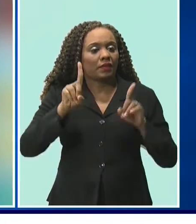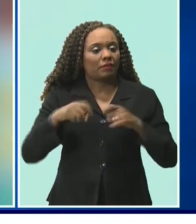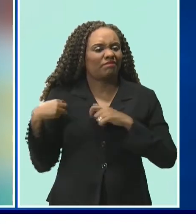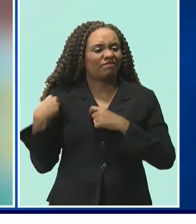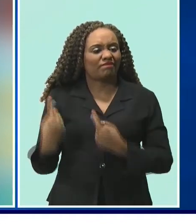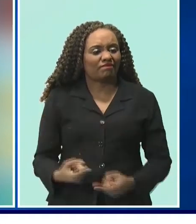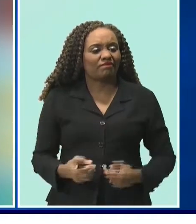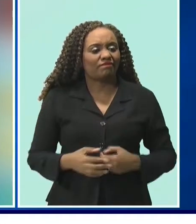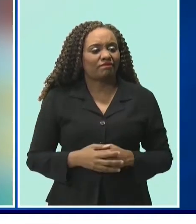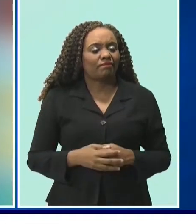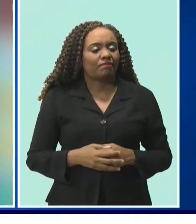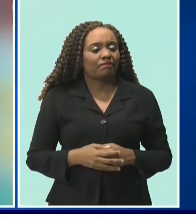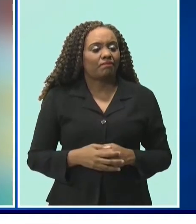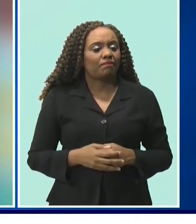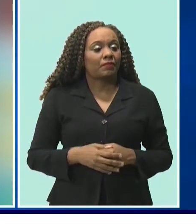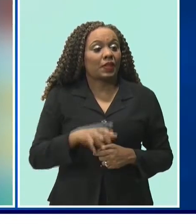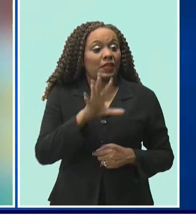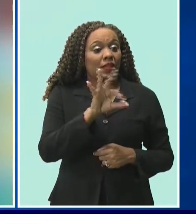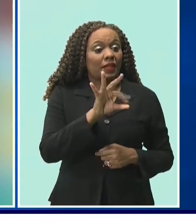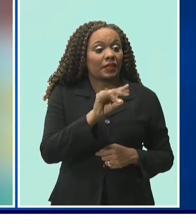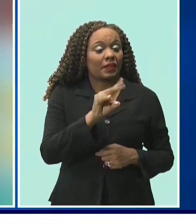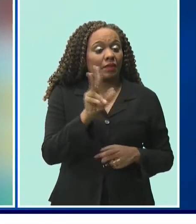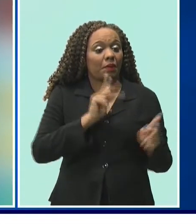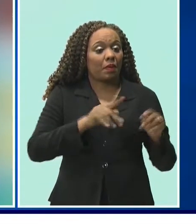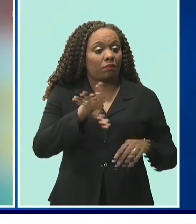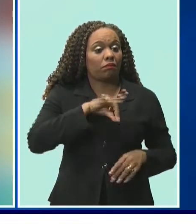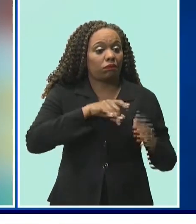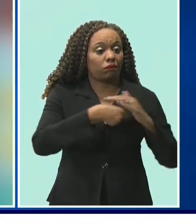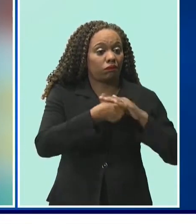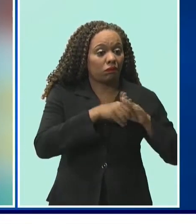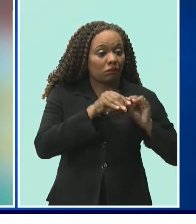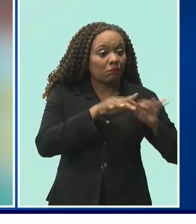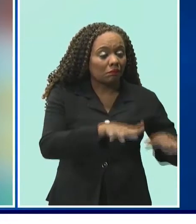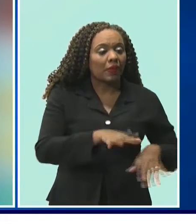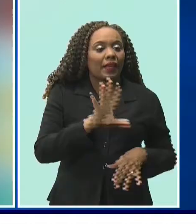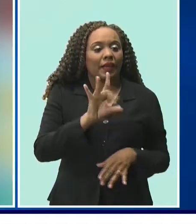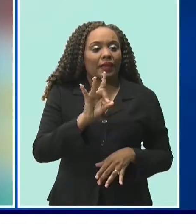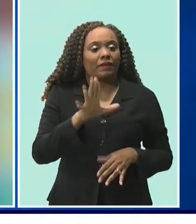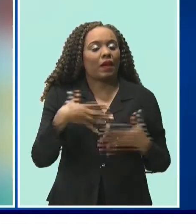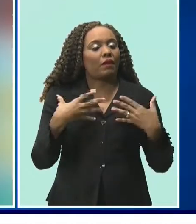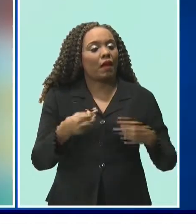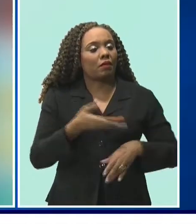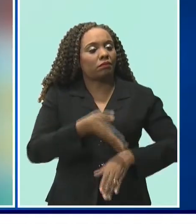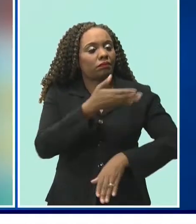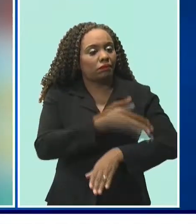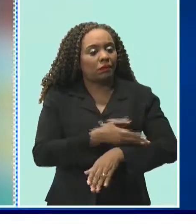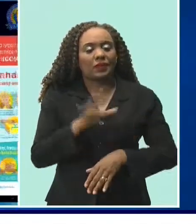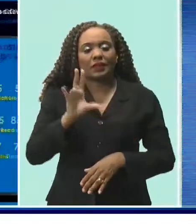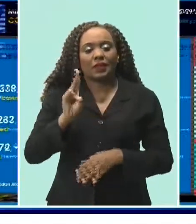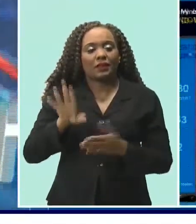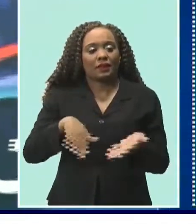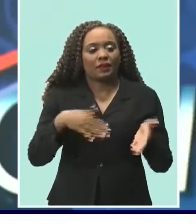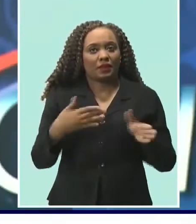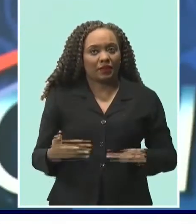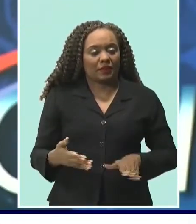7,530. The tally of confirmed cases remains at 97, with 85 recoveries and 7